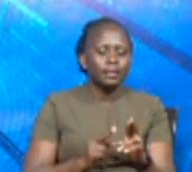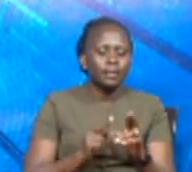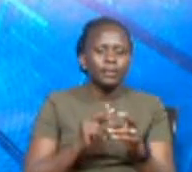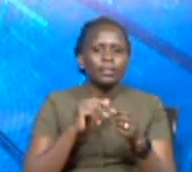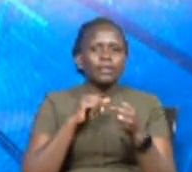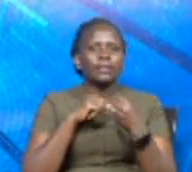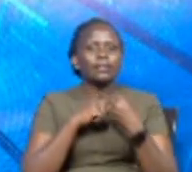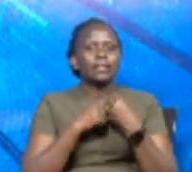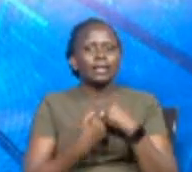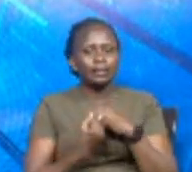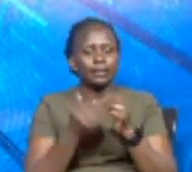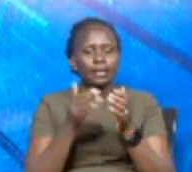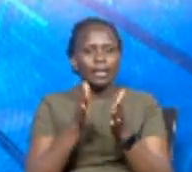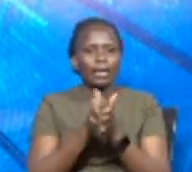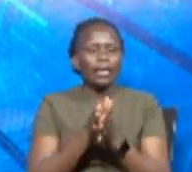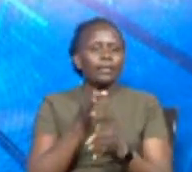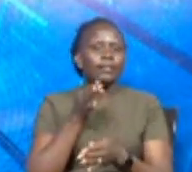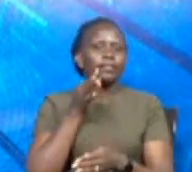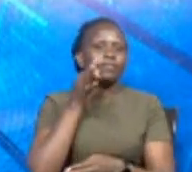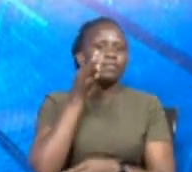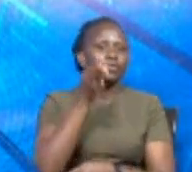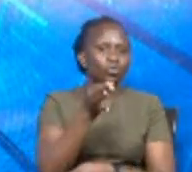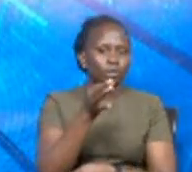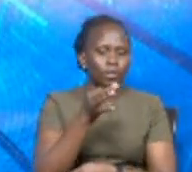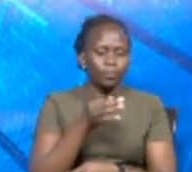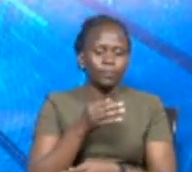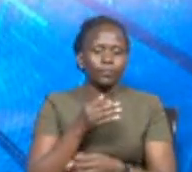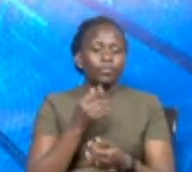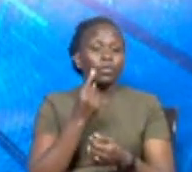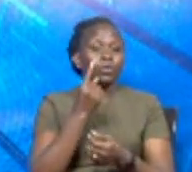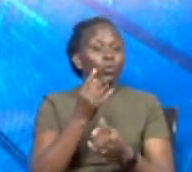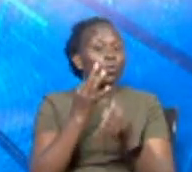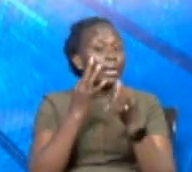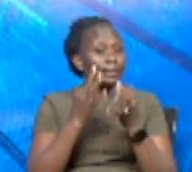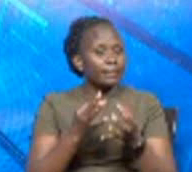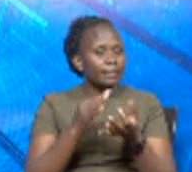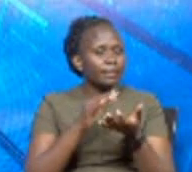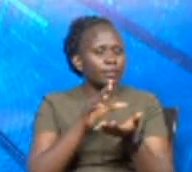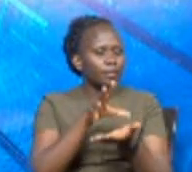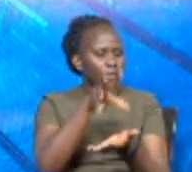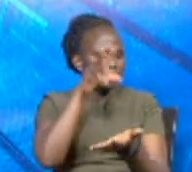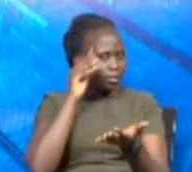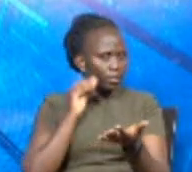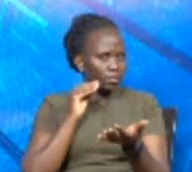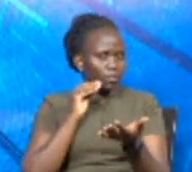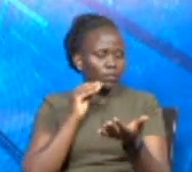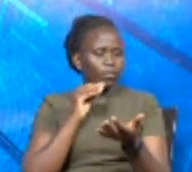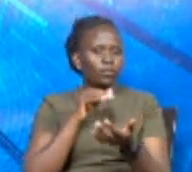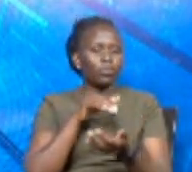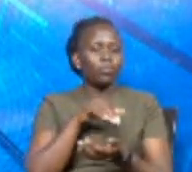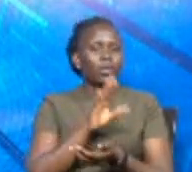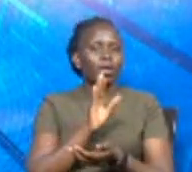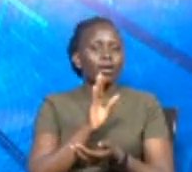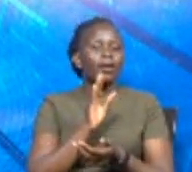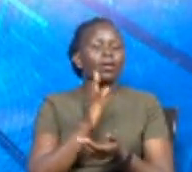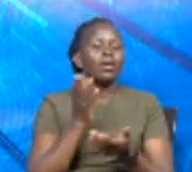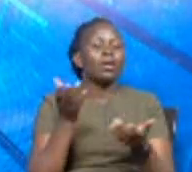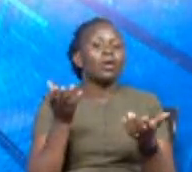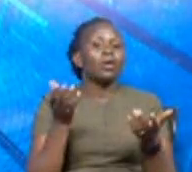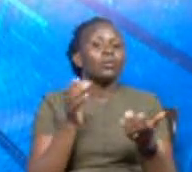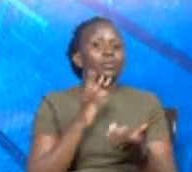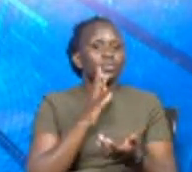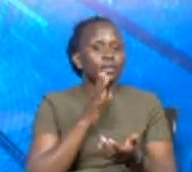as the future. One key thing that came out from his speech was individuals who are not